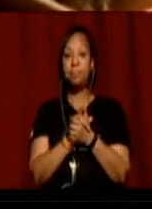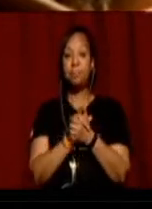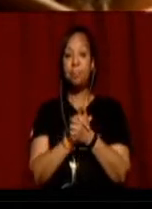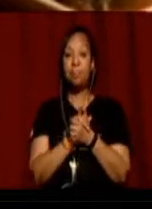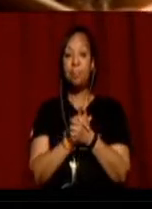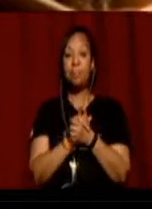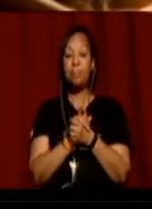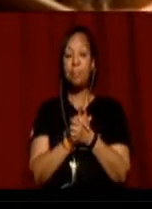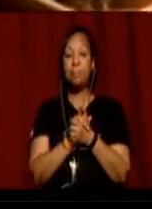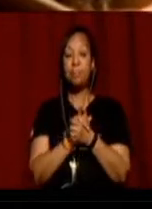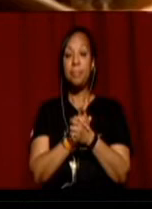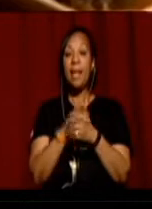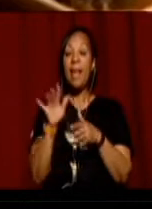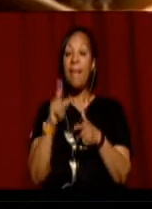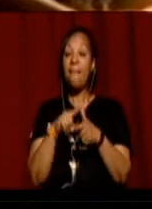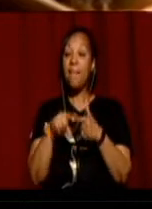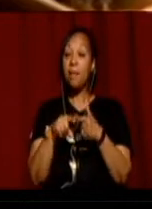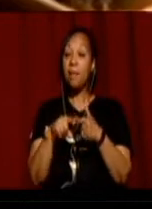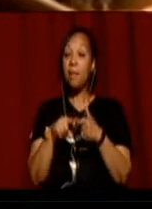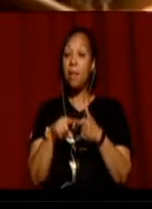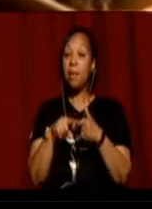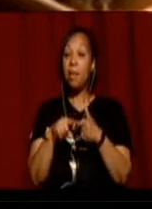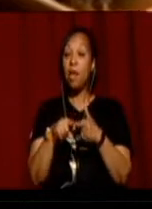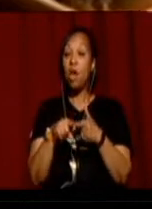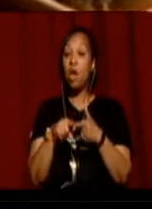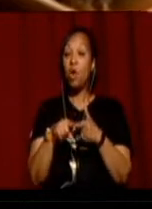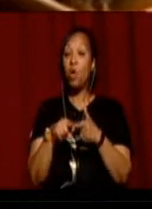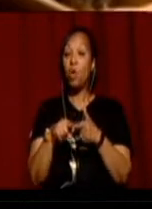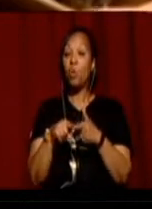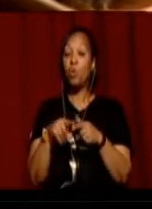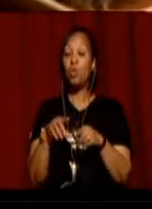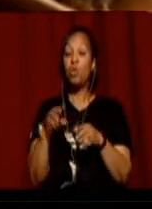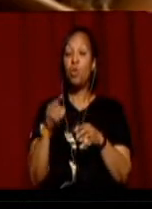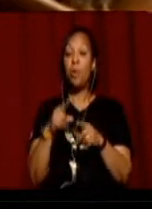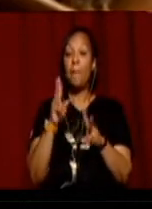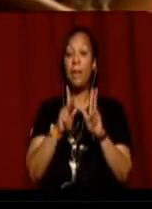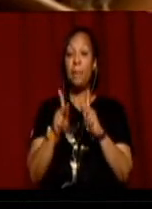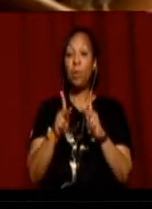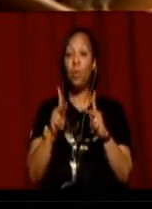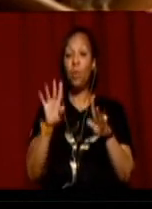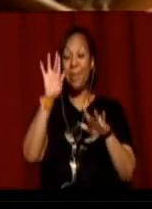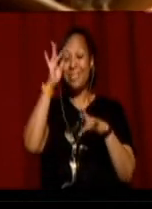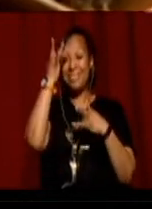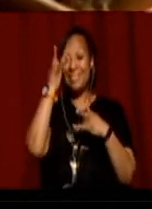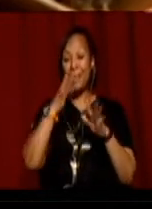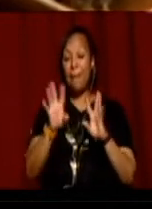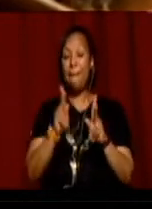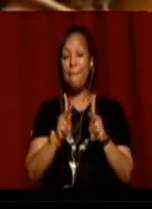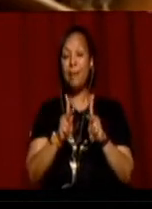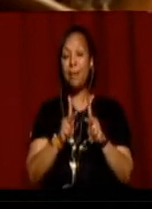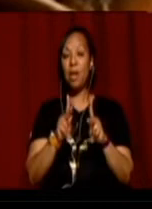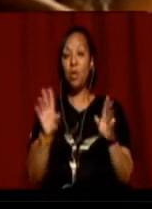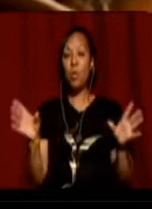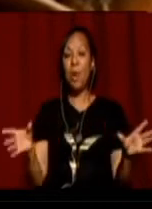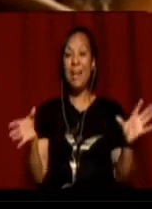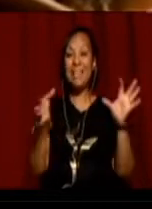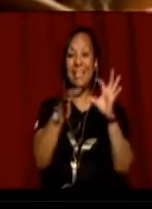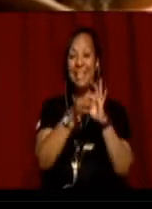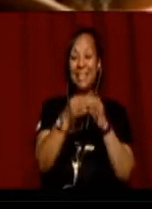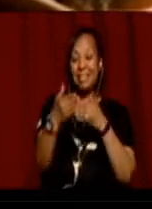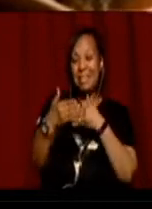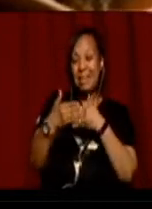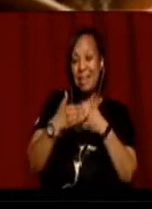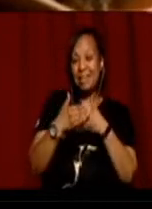lab systems. We then reach out to these positive cases and try to find out everybody they may have been in contact with, close contact